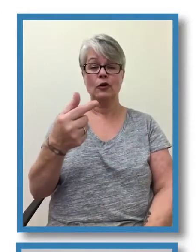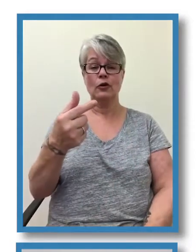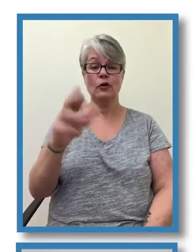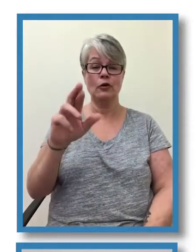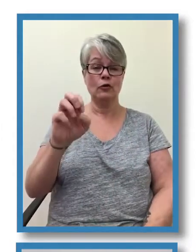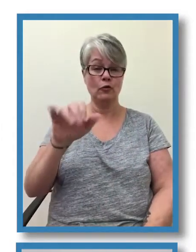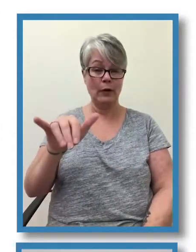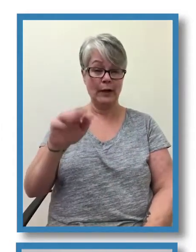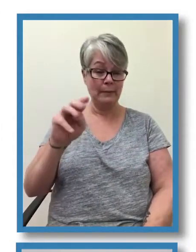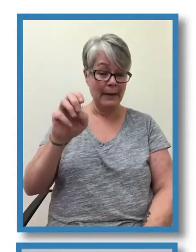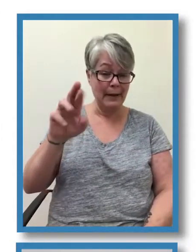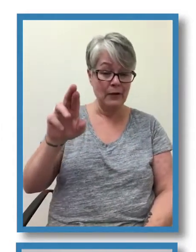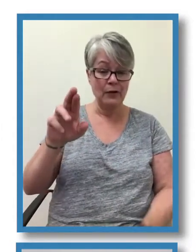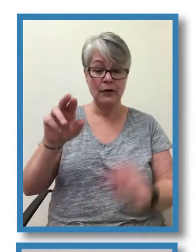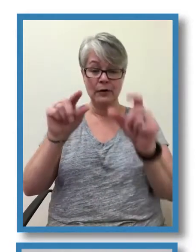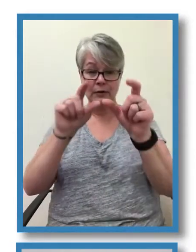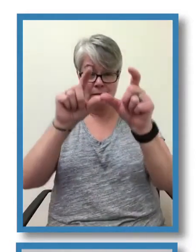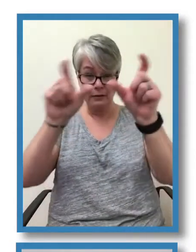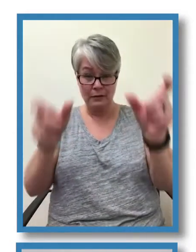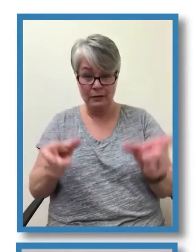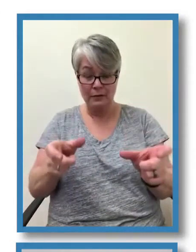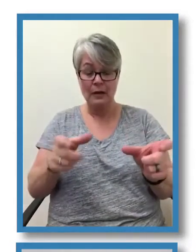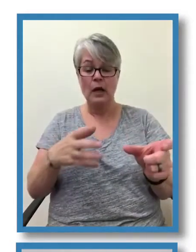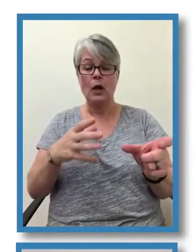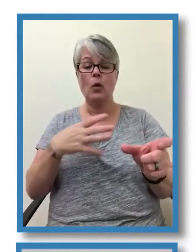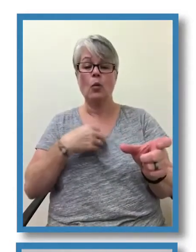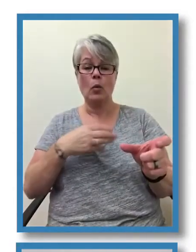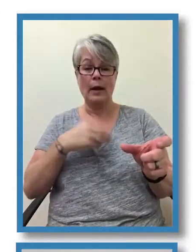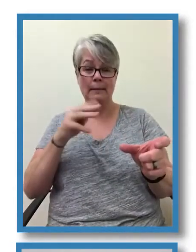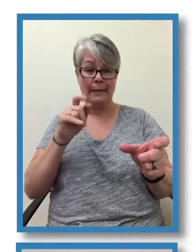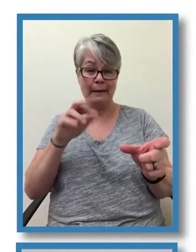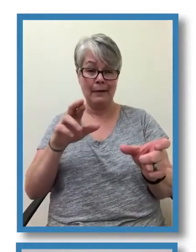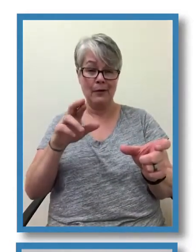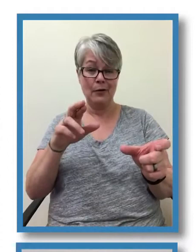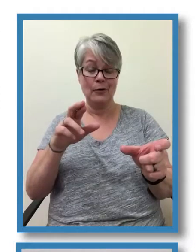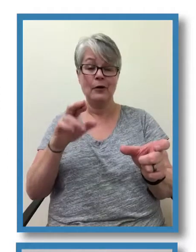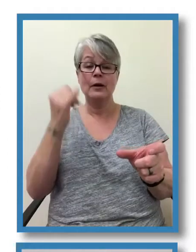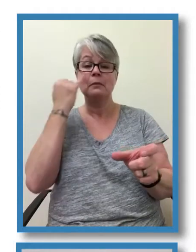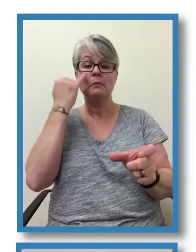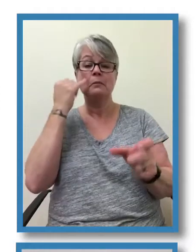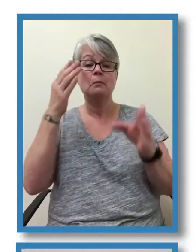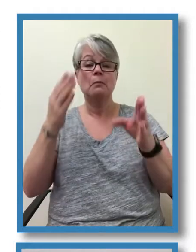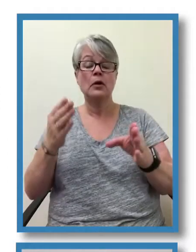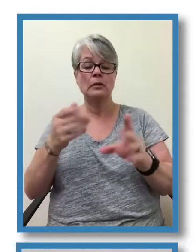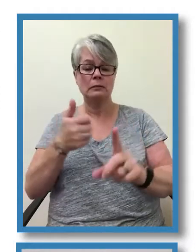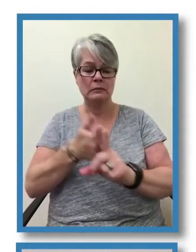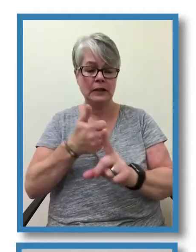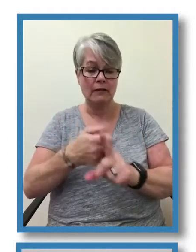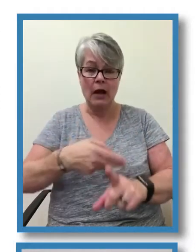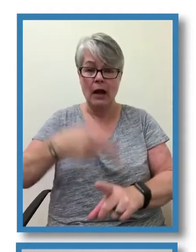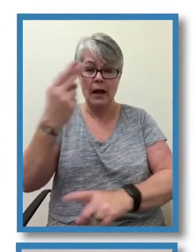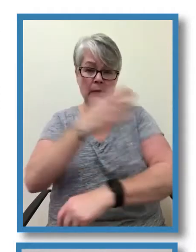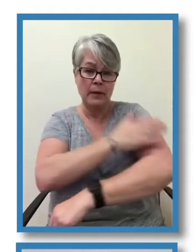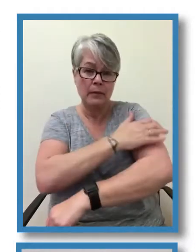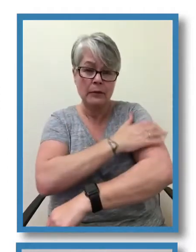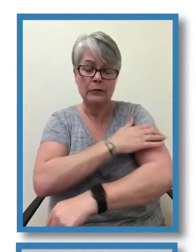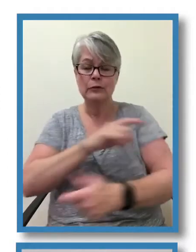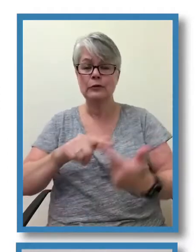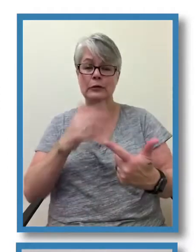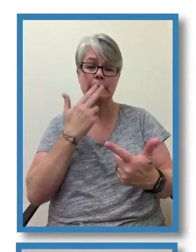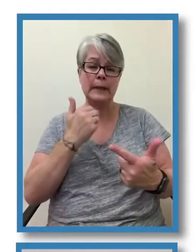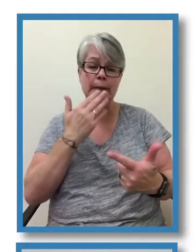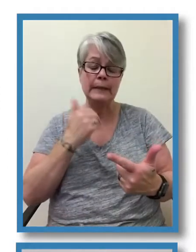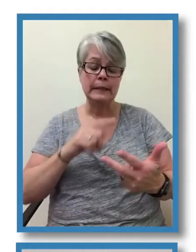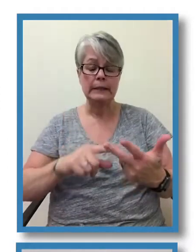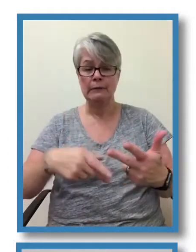elevated cholesterol, they may have quite a lot of white matter change. Now, it doesn't always correlate that. Sometimes it's very surprising. Some people may have a lot of